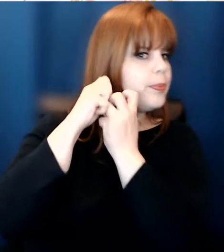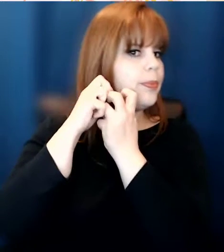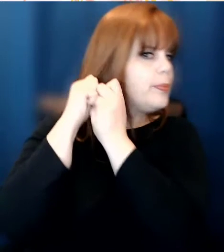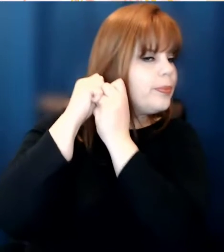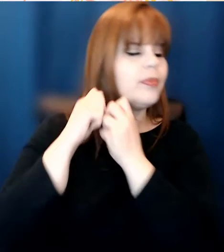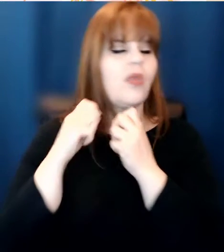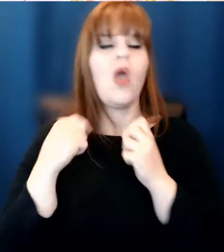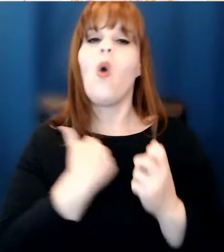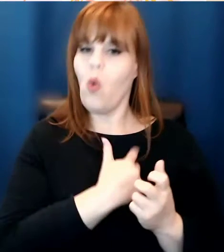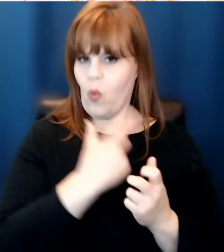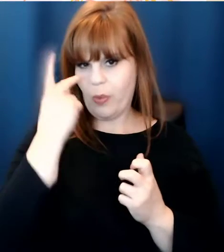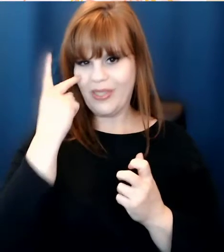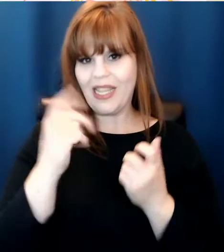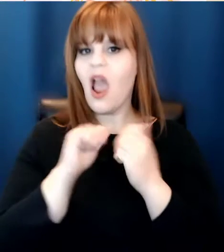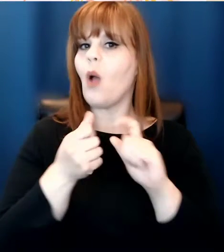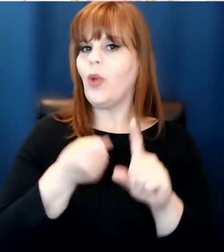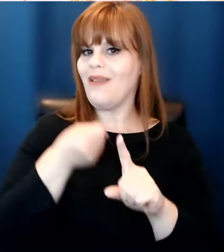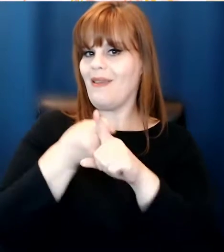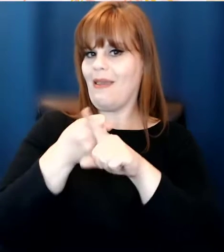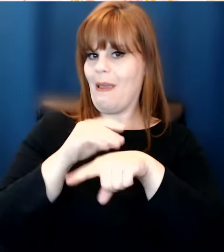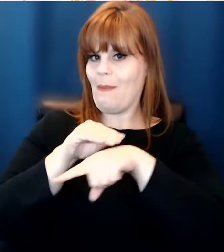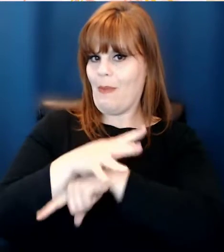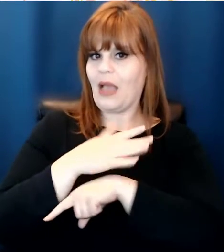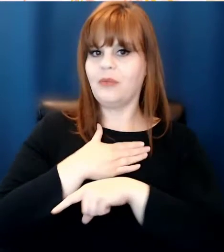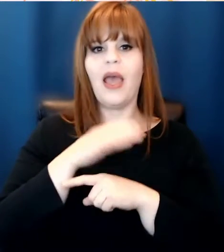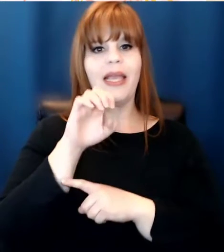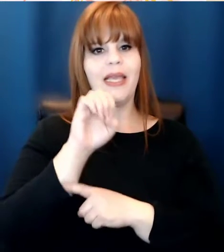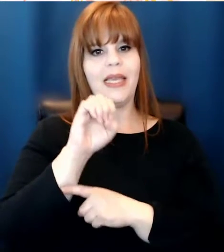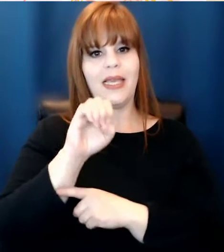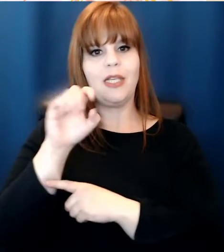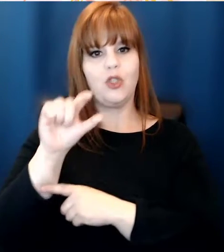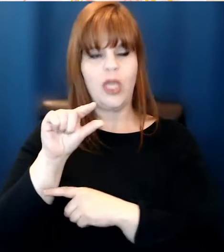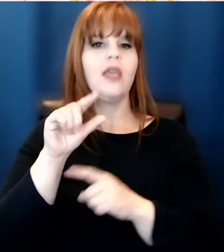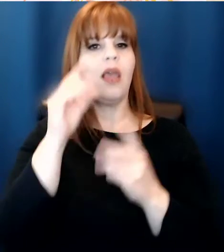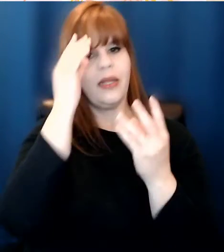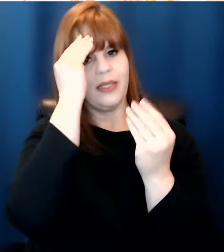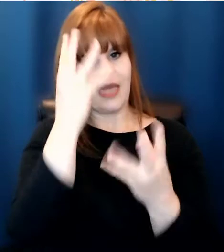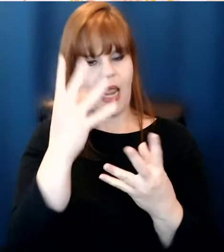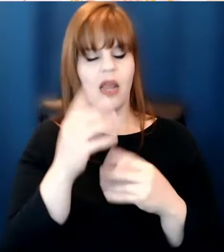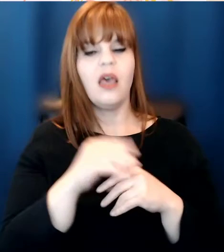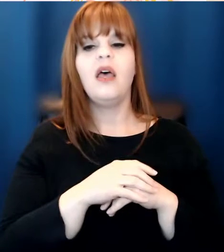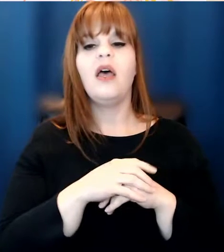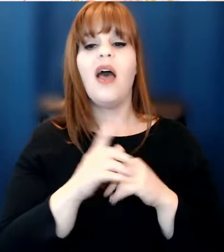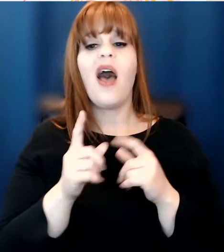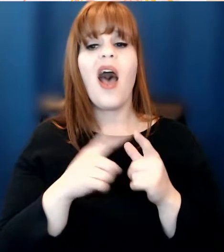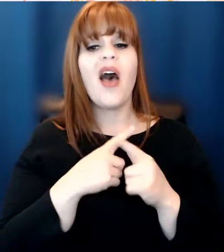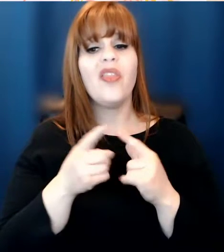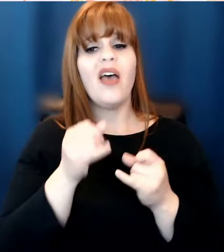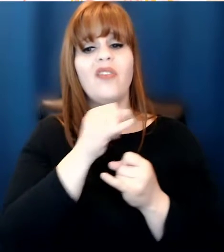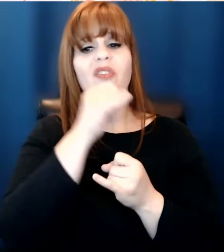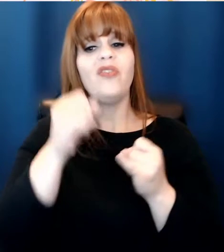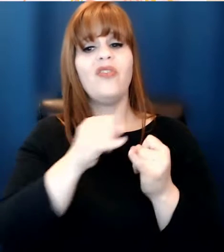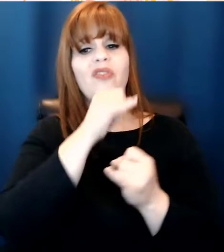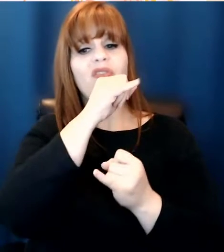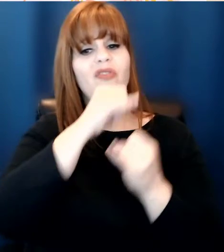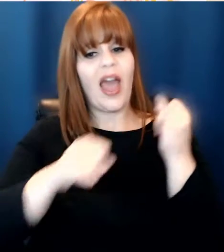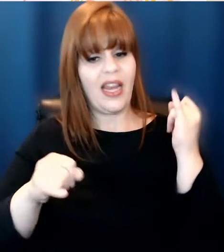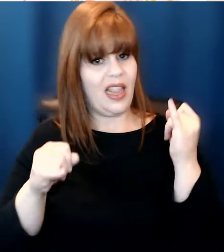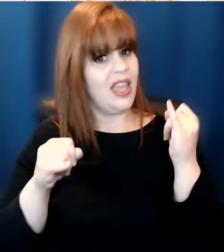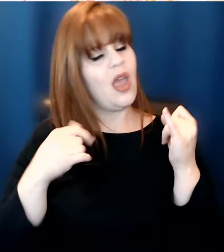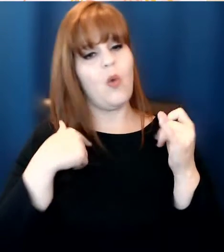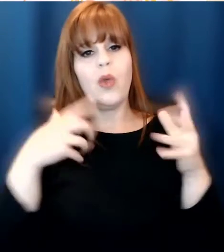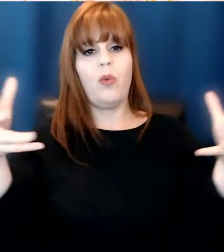actually impacts my EEG data. And finally, we'll kind of pull all that together. And we've